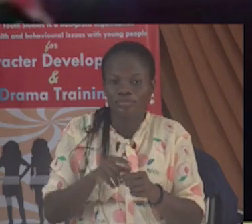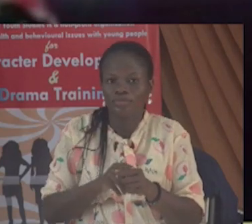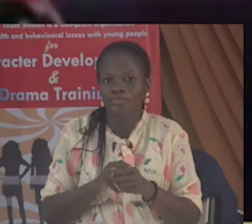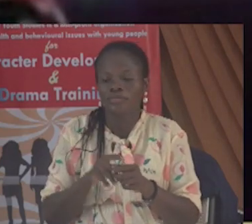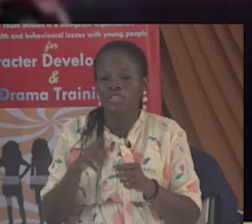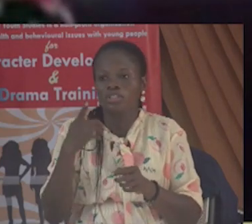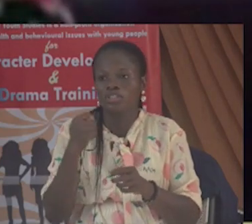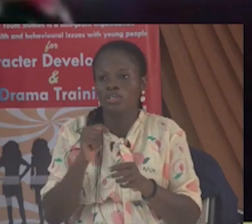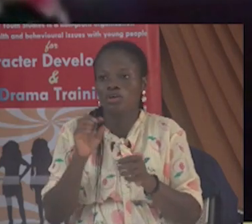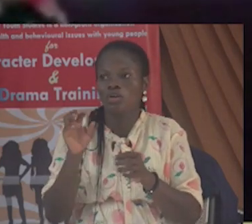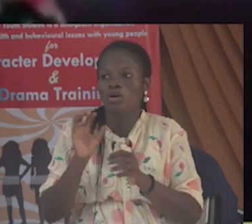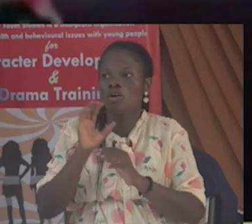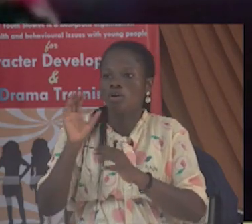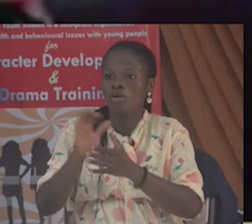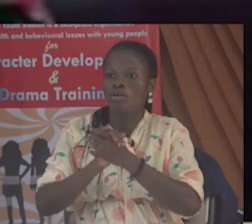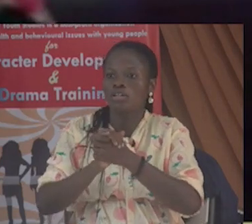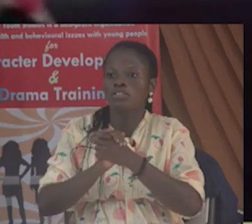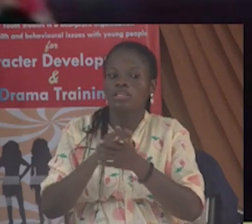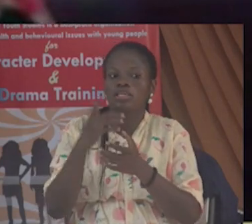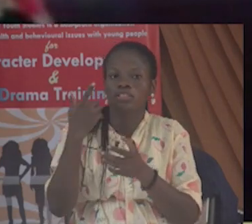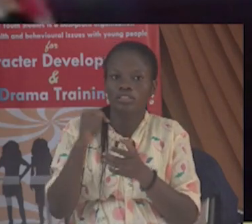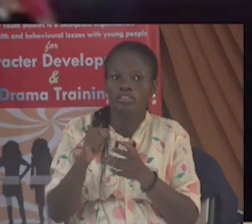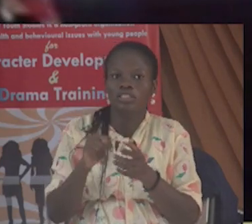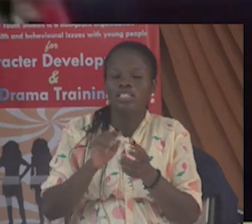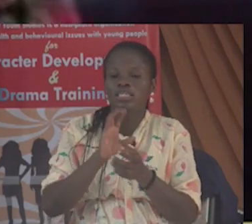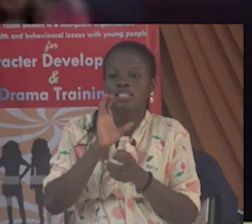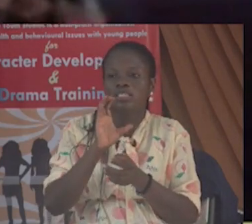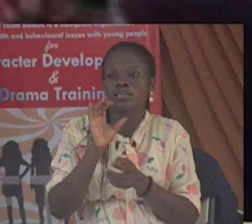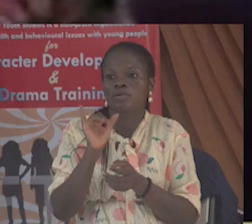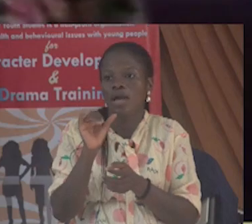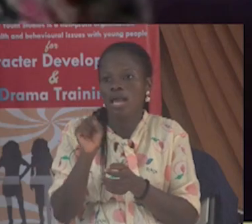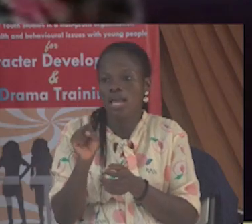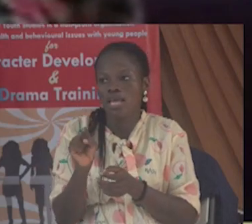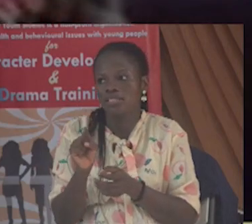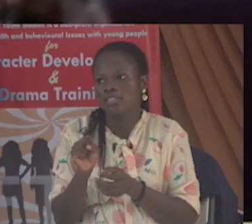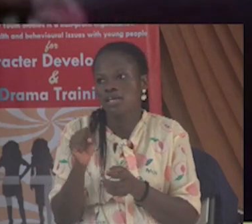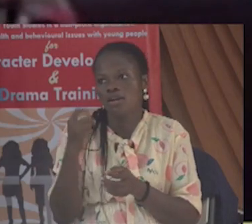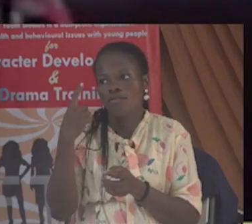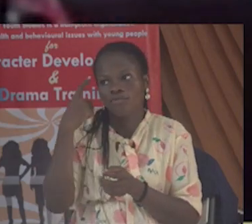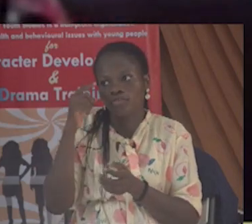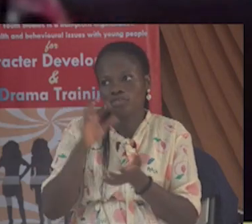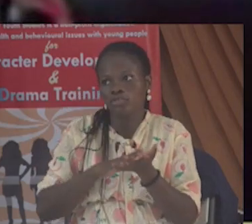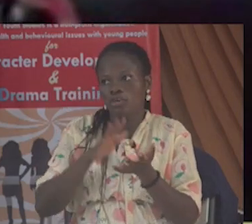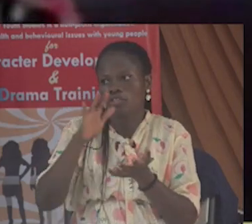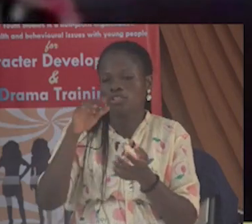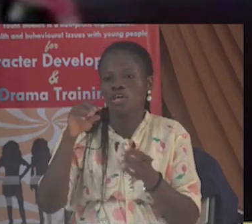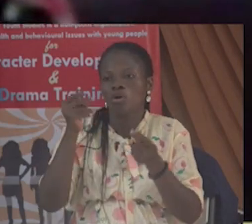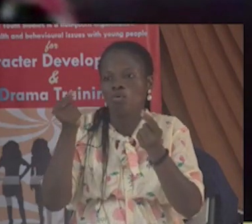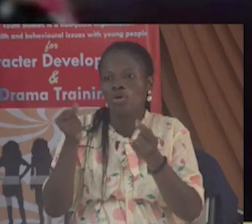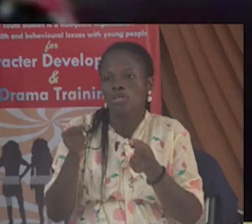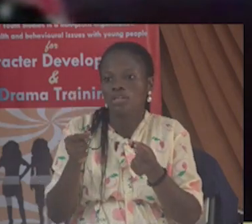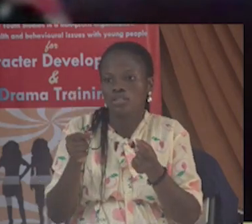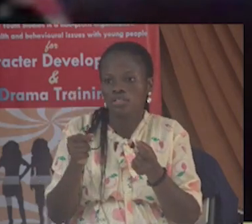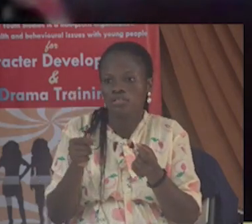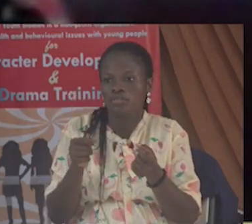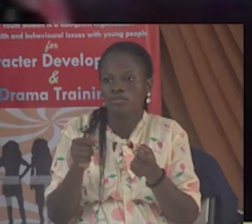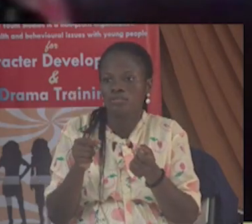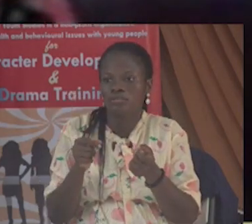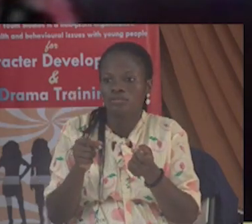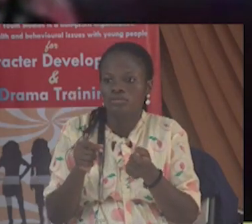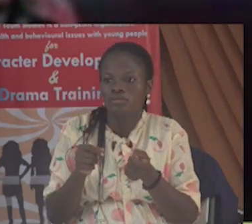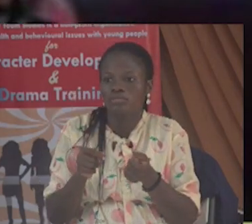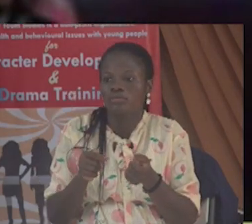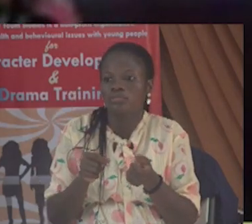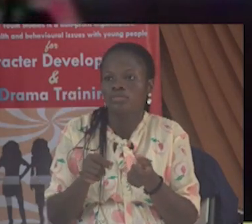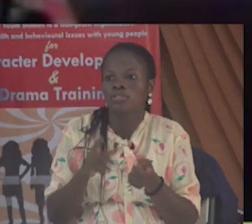he congratulates the Center for Youth Studies. So quickly, this is a presentation that